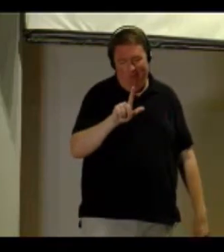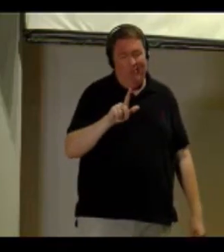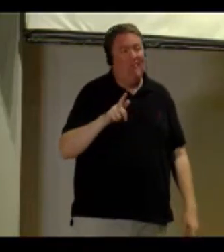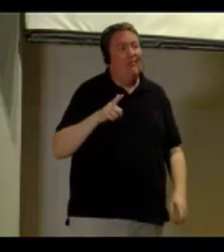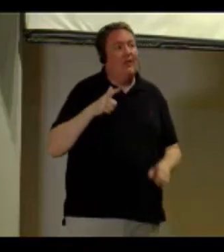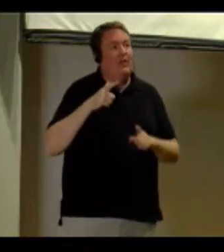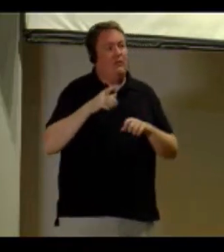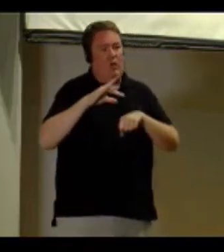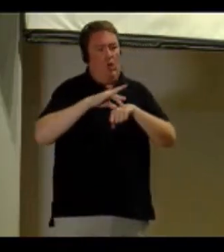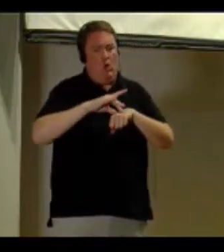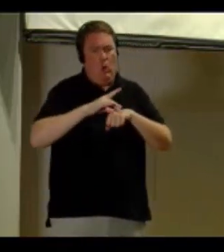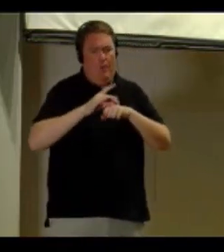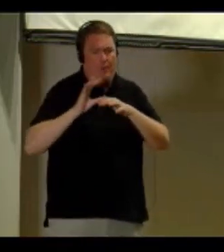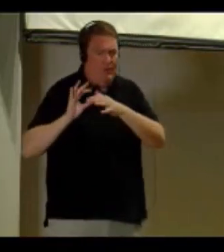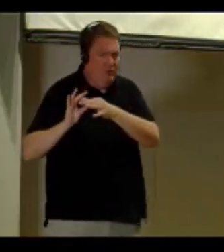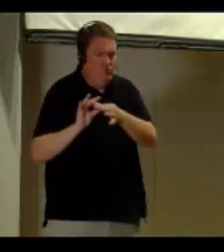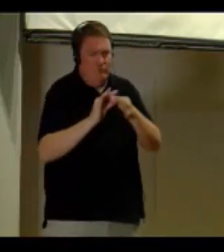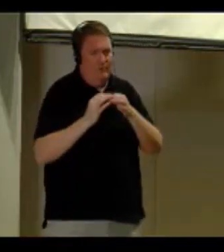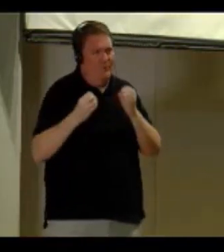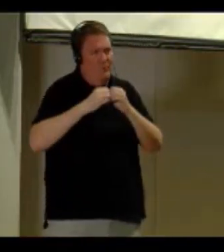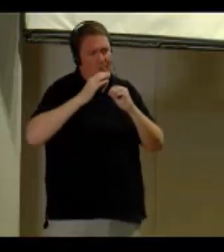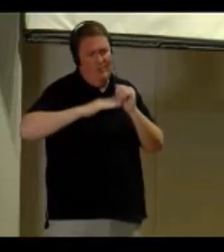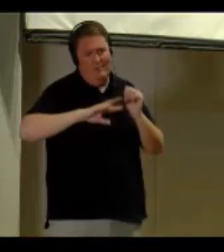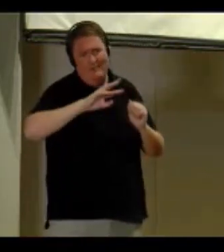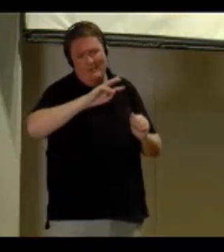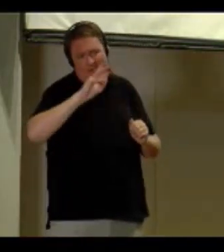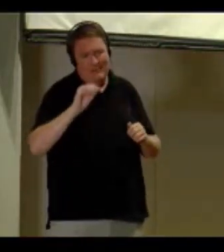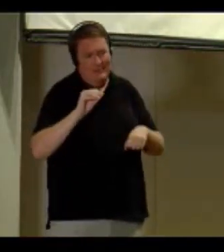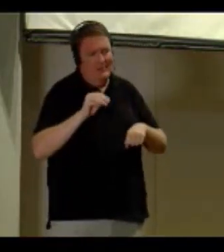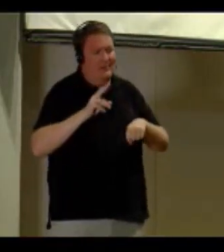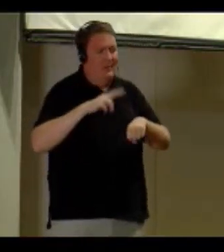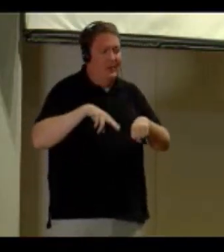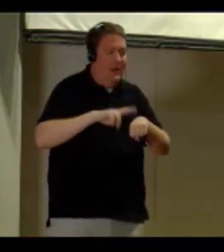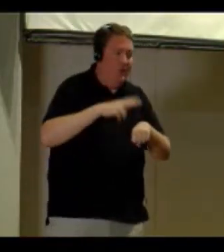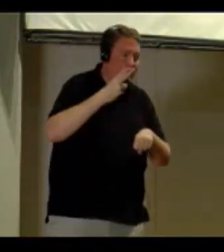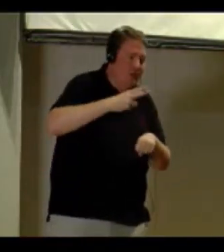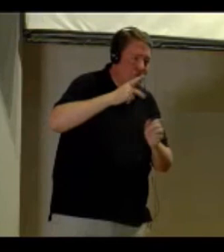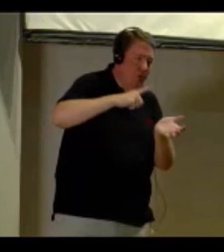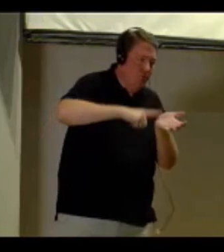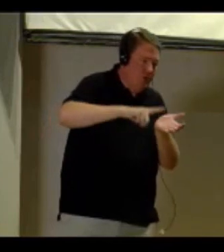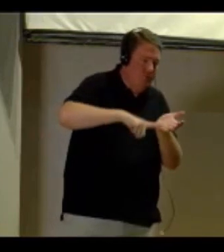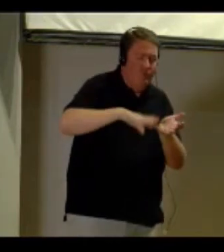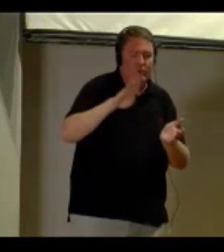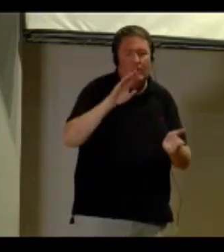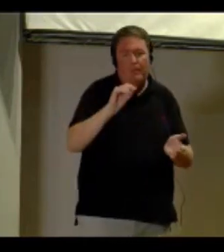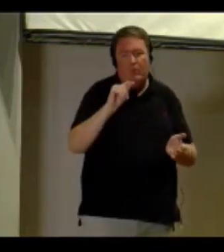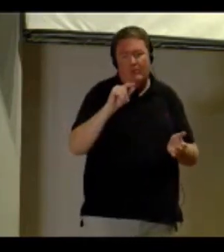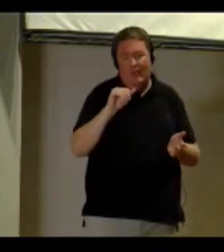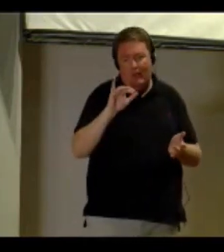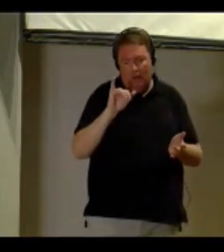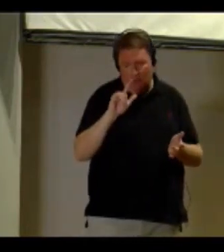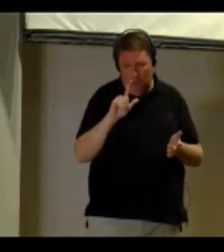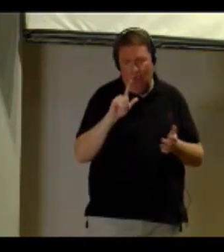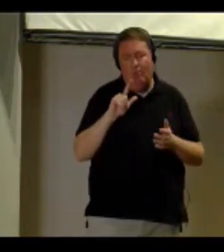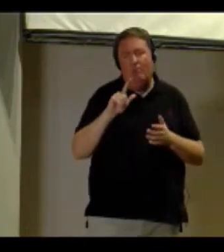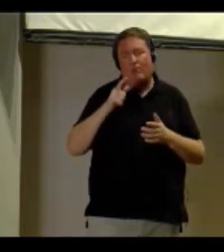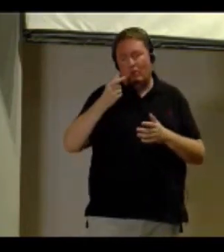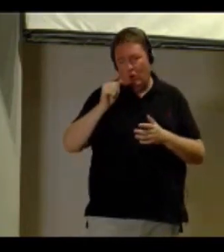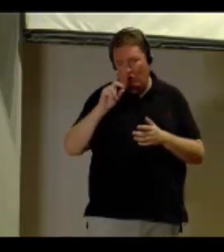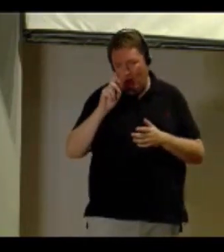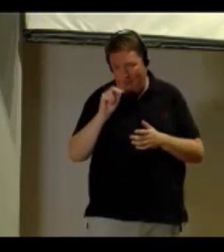global consortium of more than 60 natural history, research, and botanical garden libraries, he directs